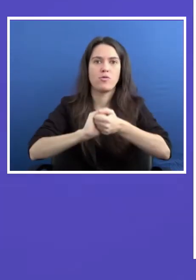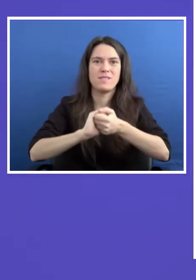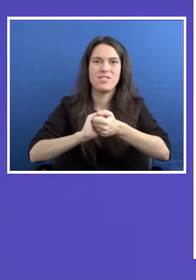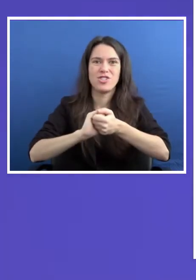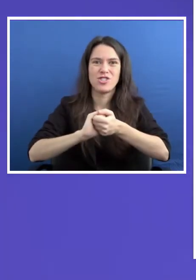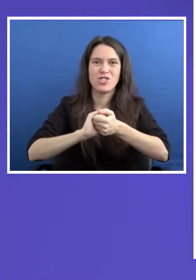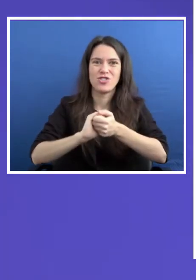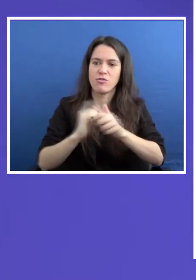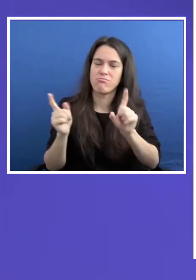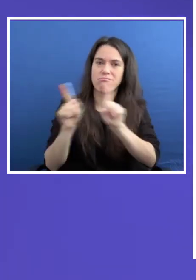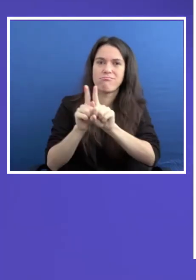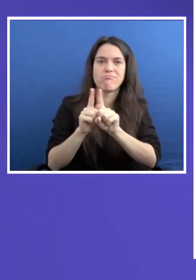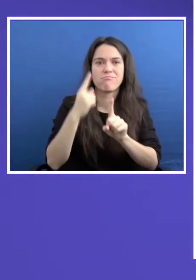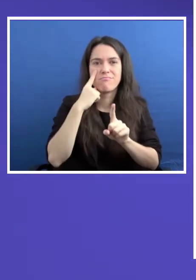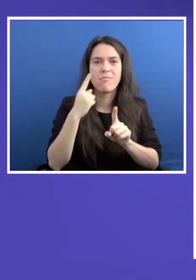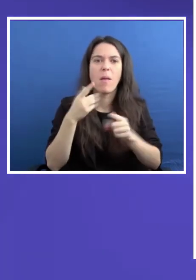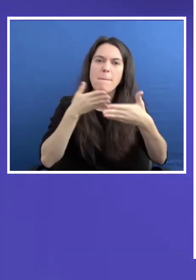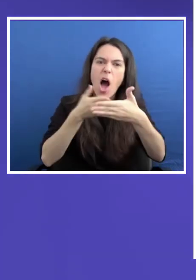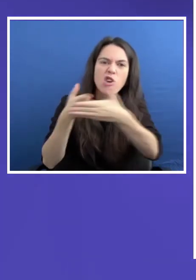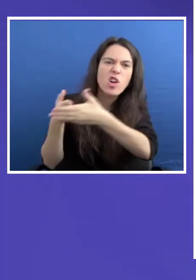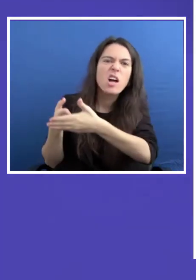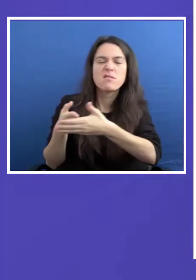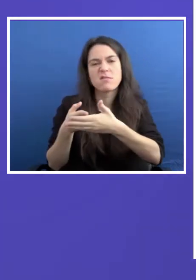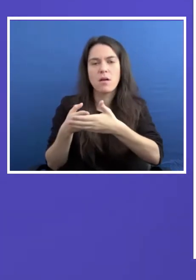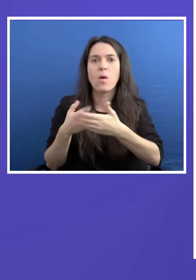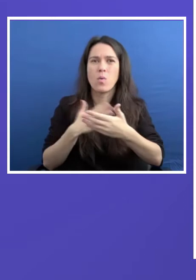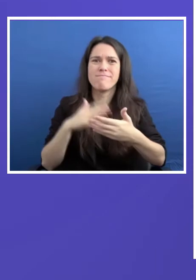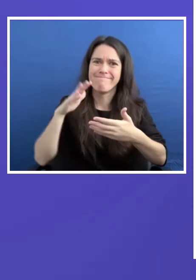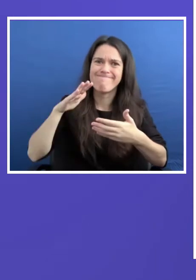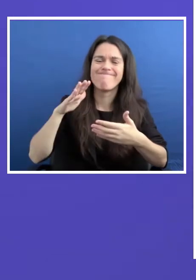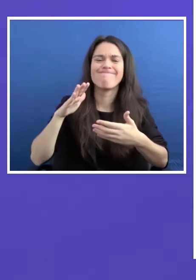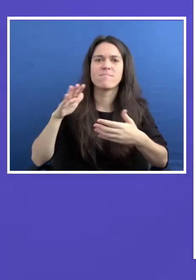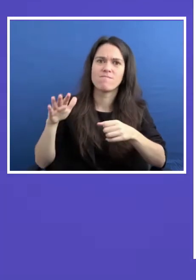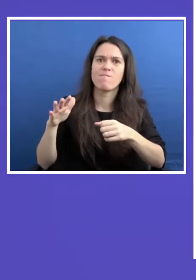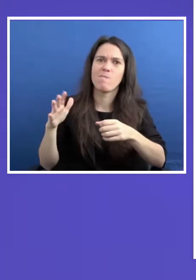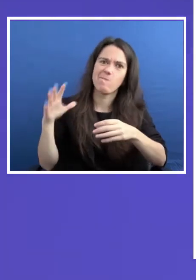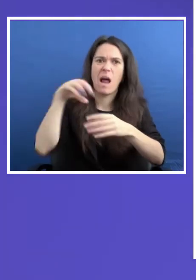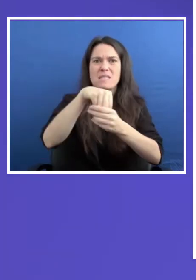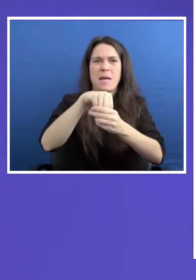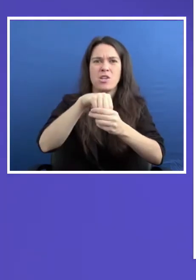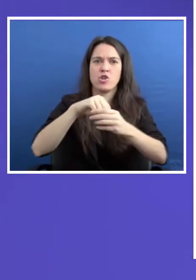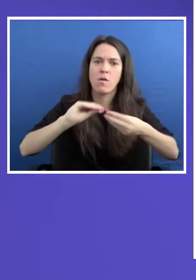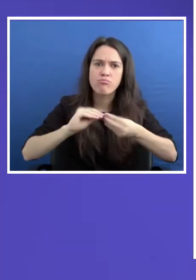girls and women's full participation in the audiovisual production sector are also much needed.